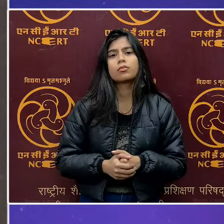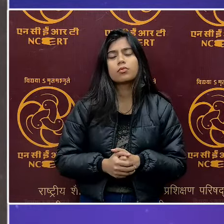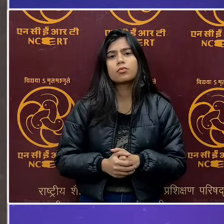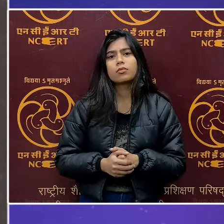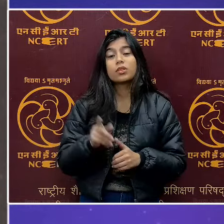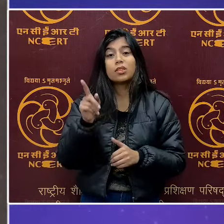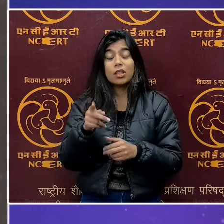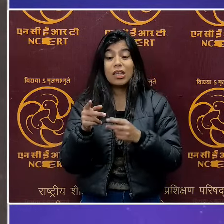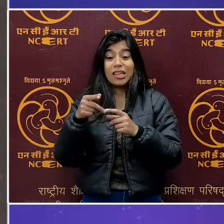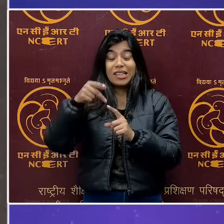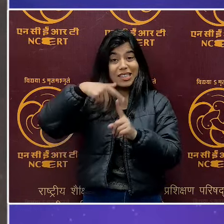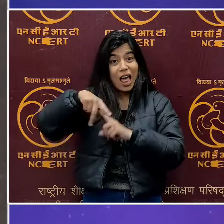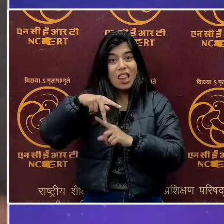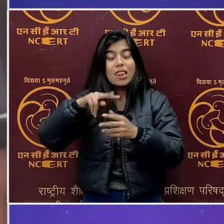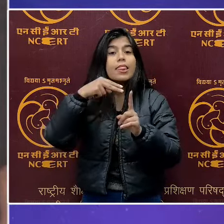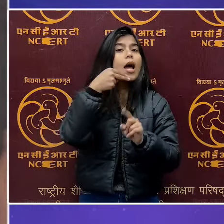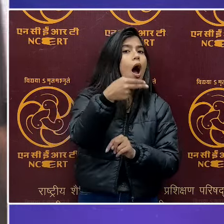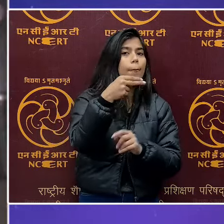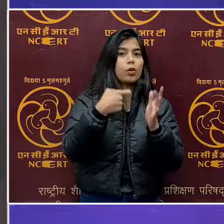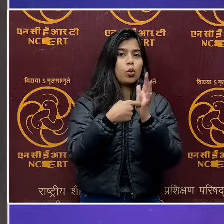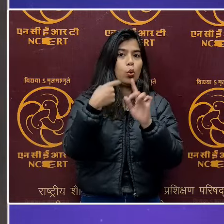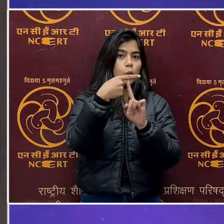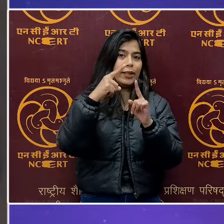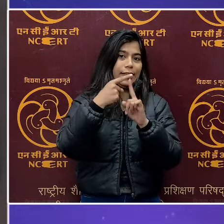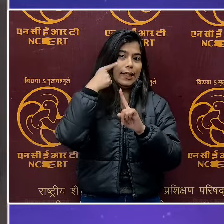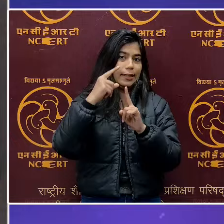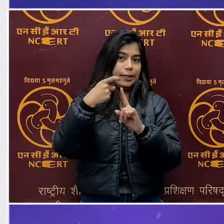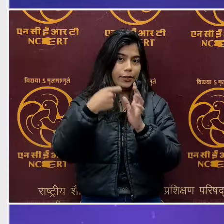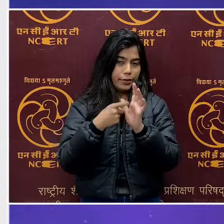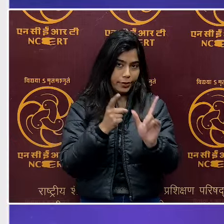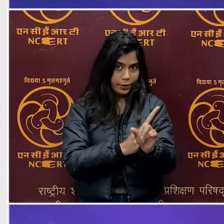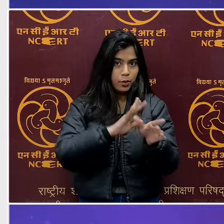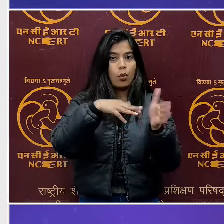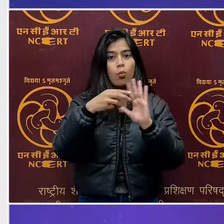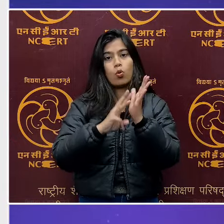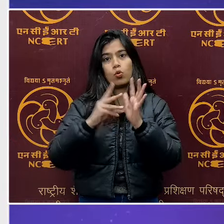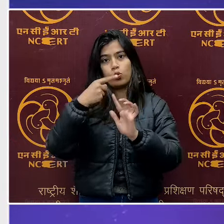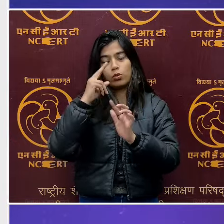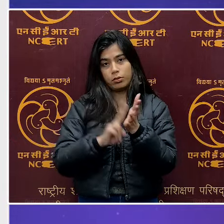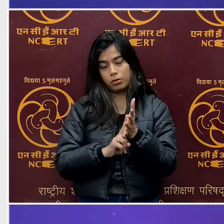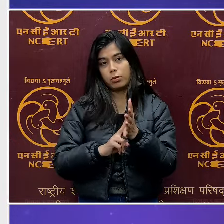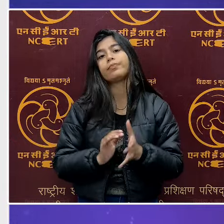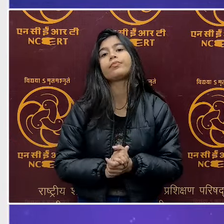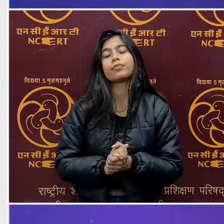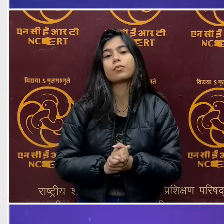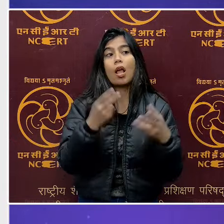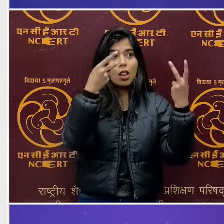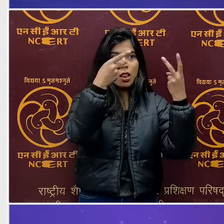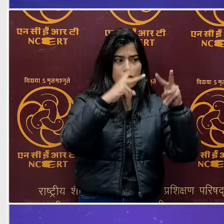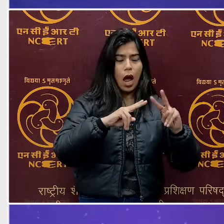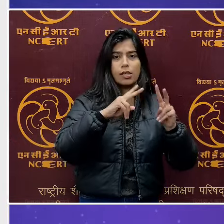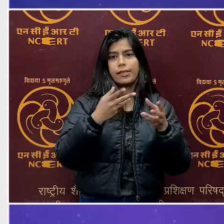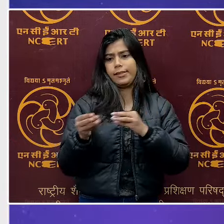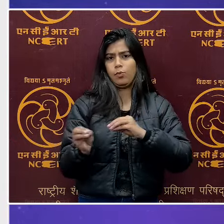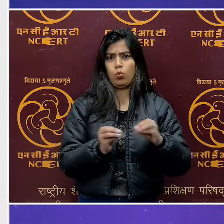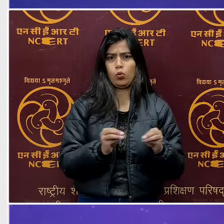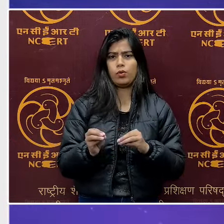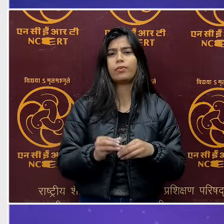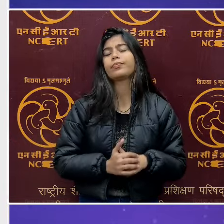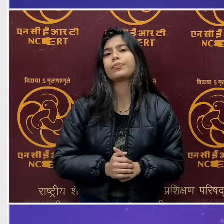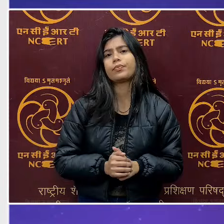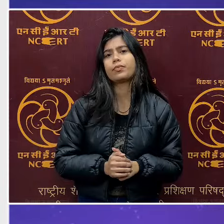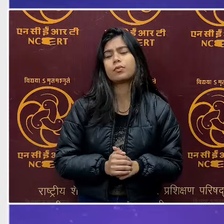of rotatory motion. Now comes another type, that is called the translatory motion.